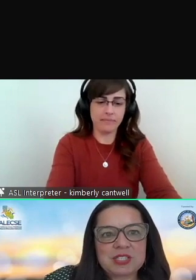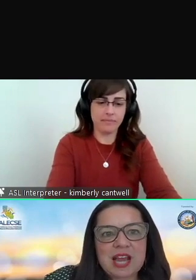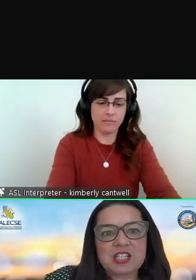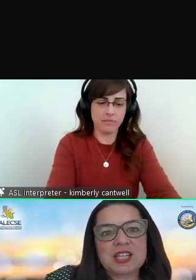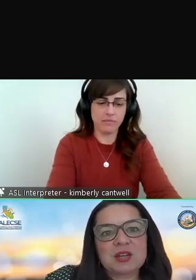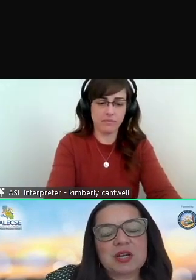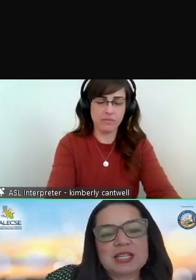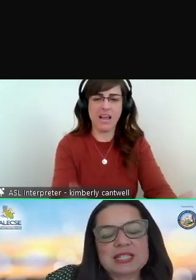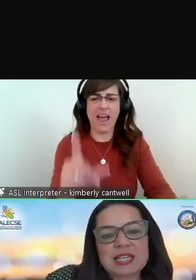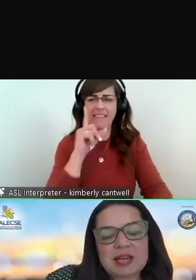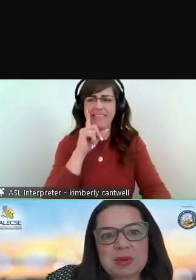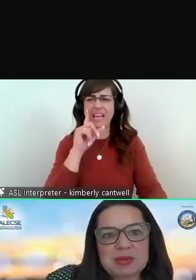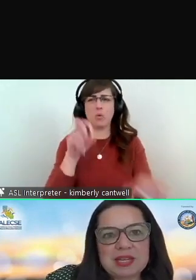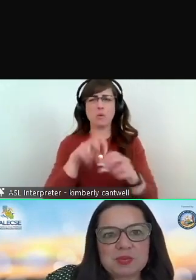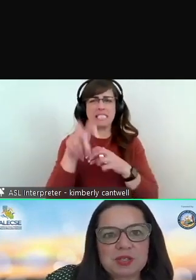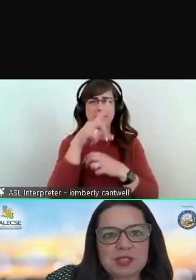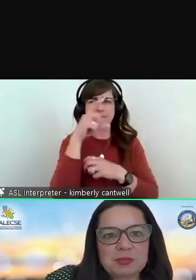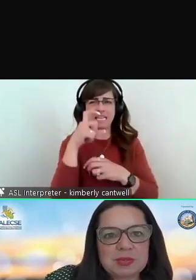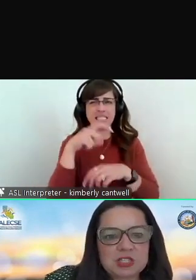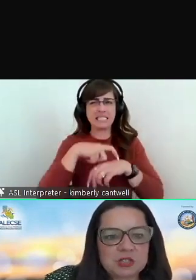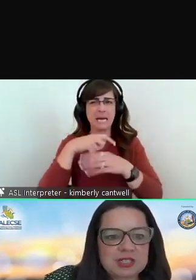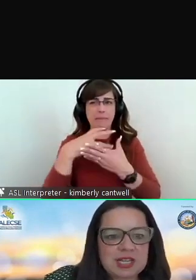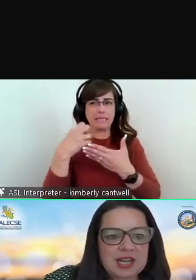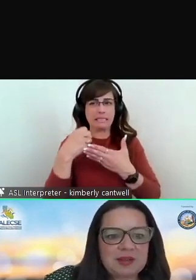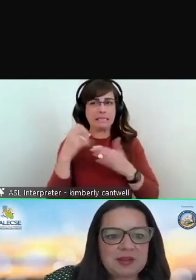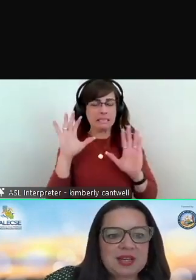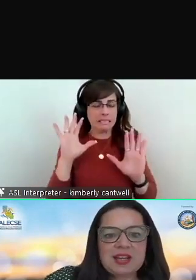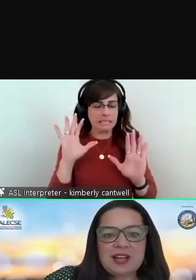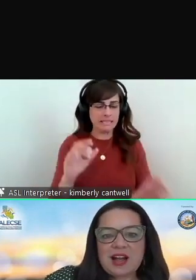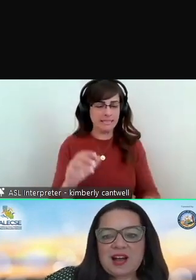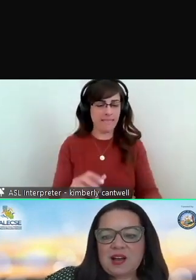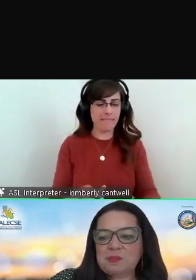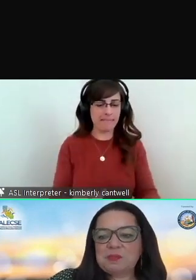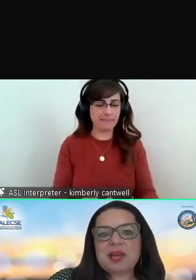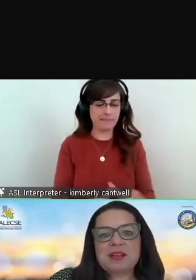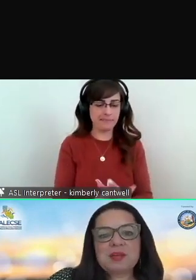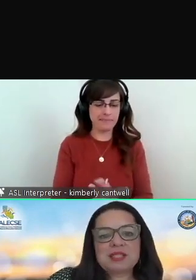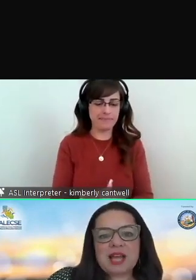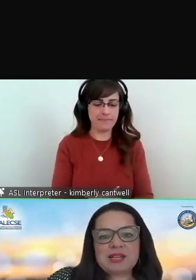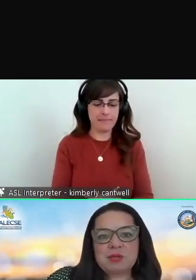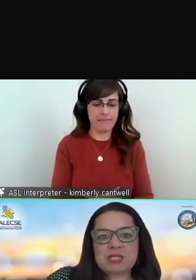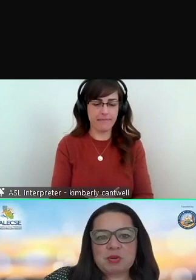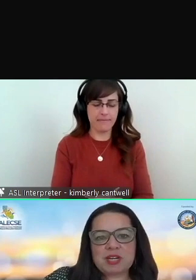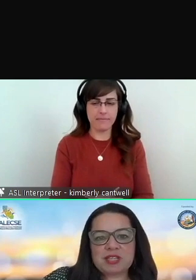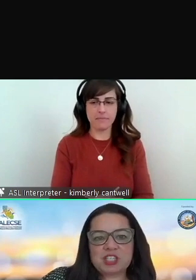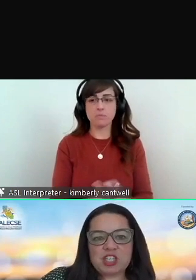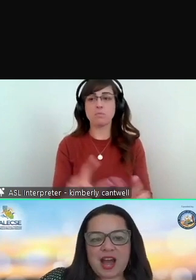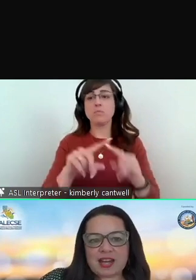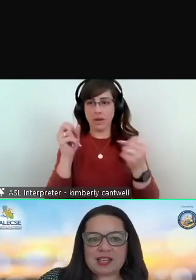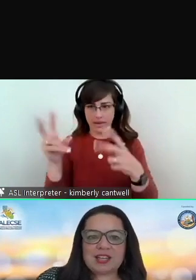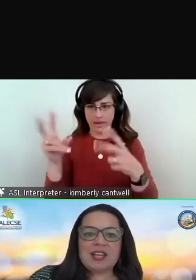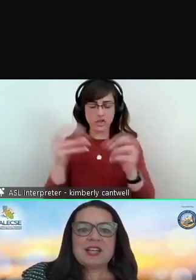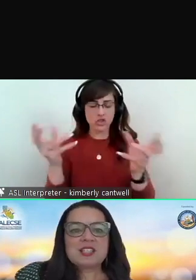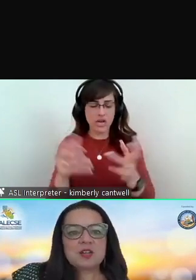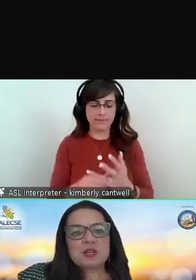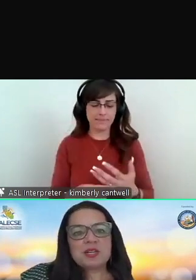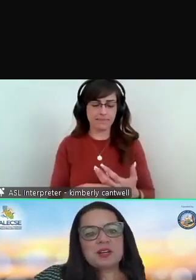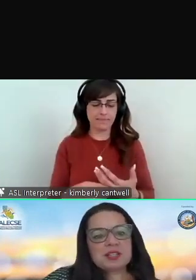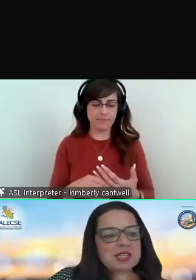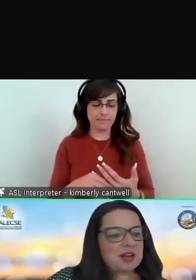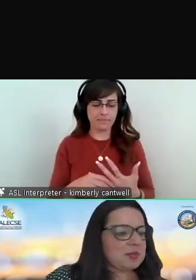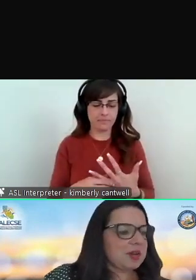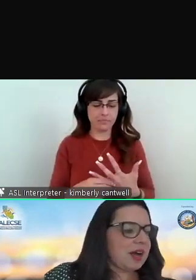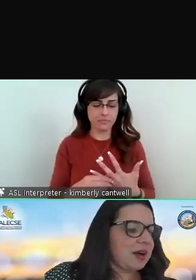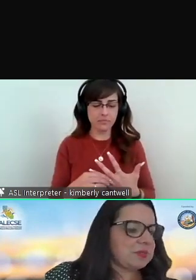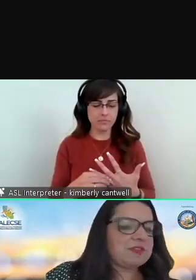we should, actually, I think we're going to skip it because we're a little bit short on time. But I did put it in the chat. So here